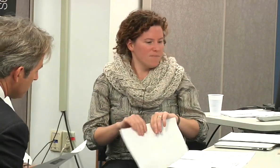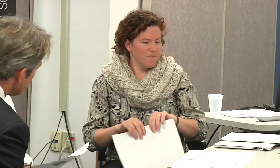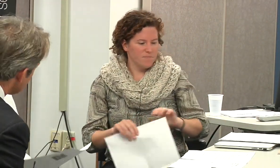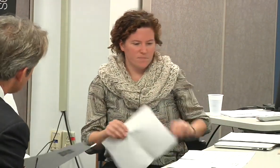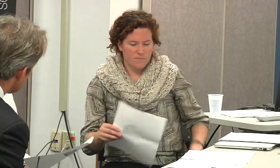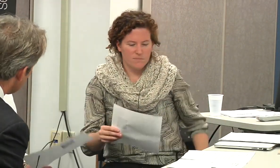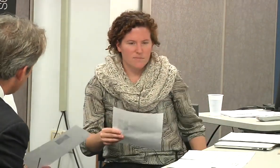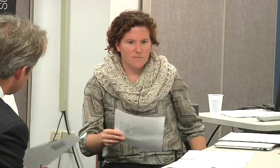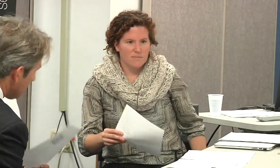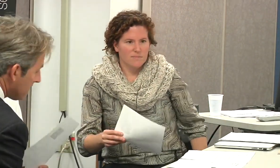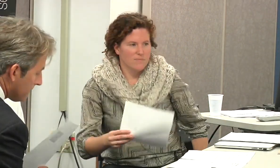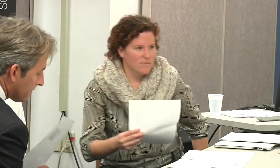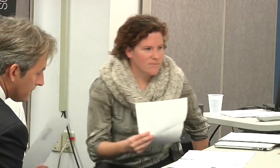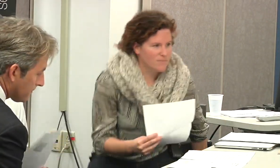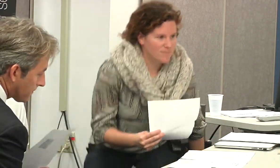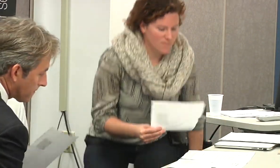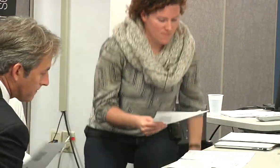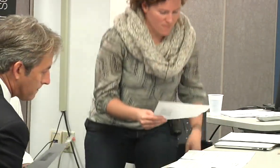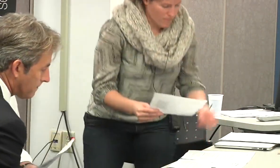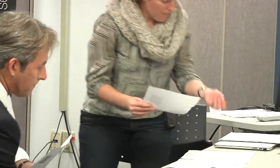answers. We're doing some active learning.